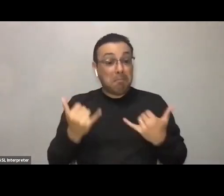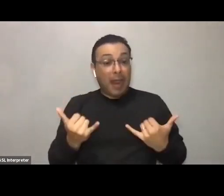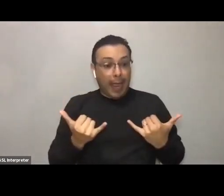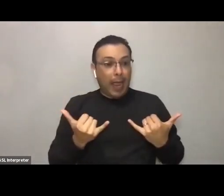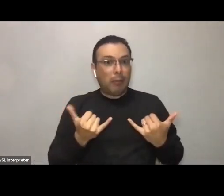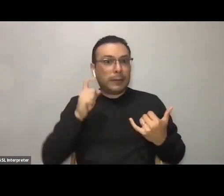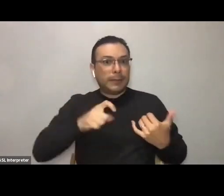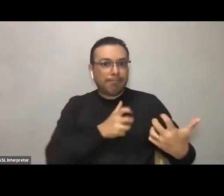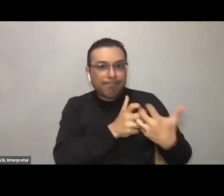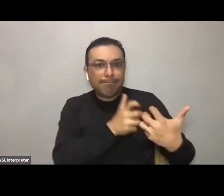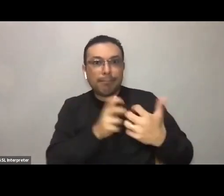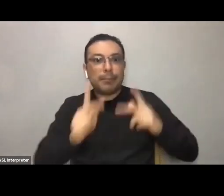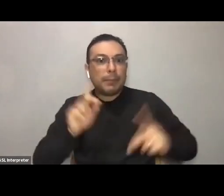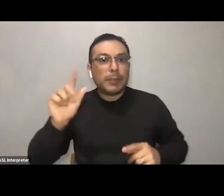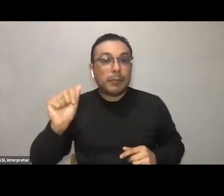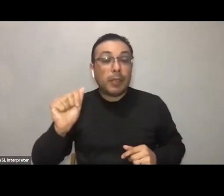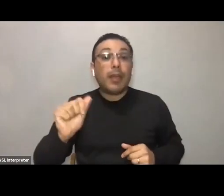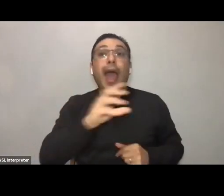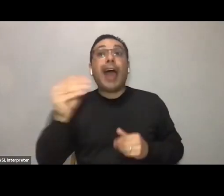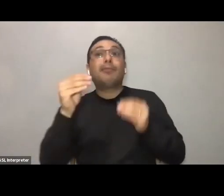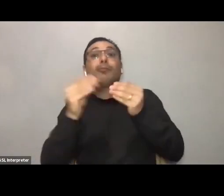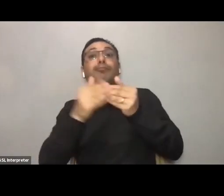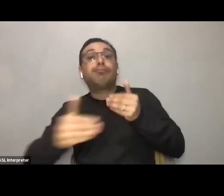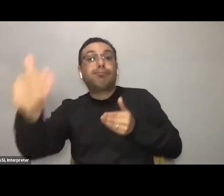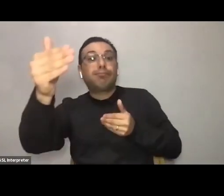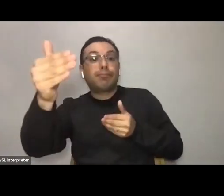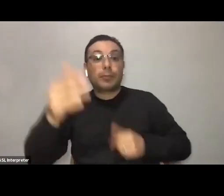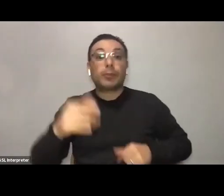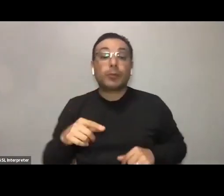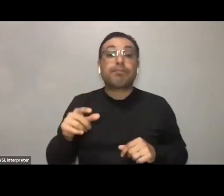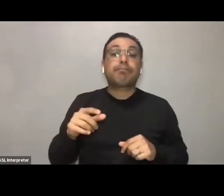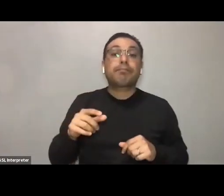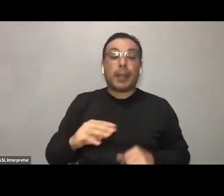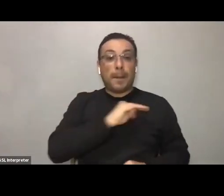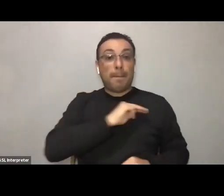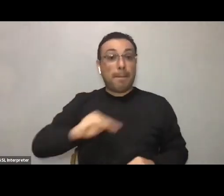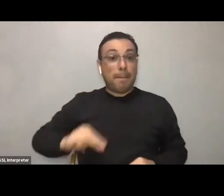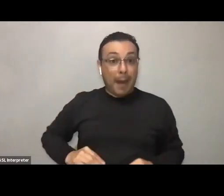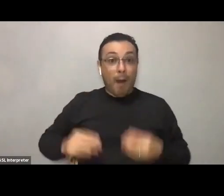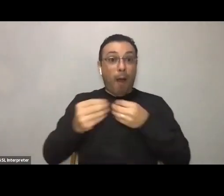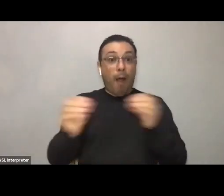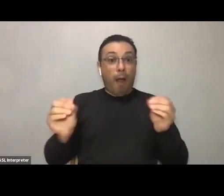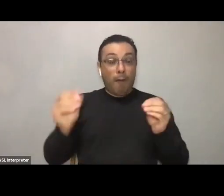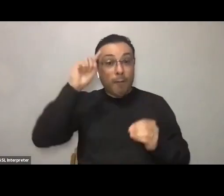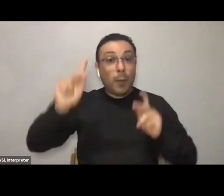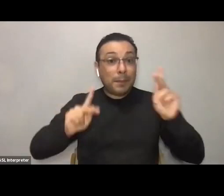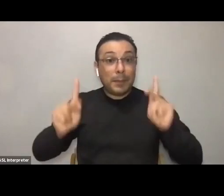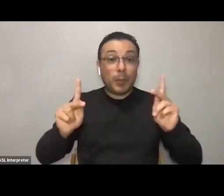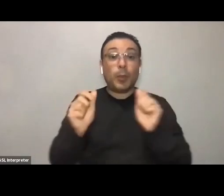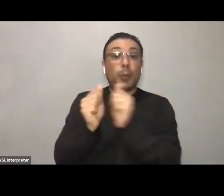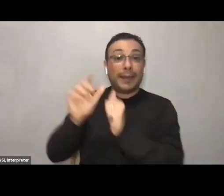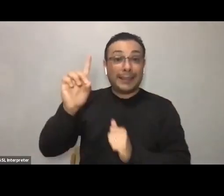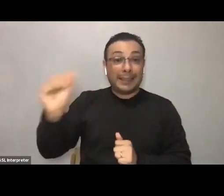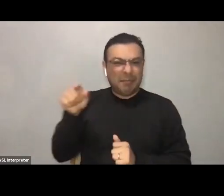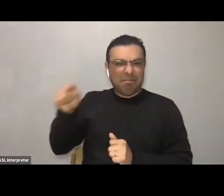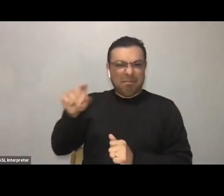People with Disabilities will present tips, technical guidance, and resources for inclusive practices. A moderated